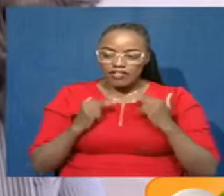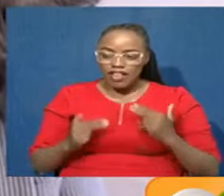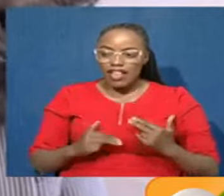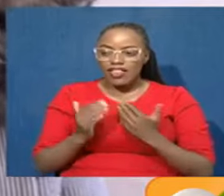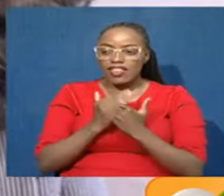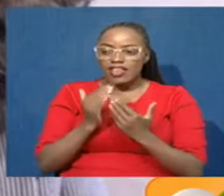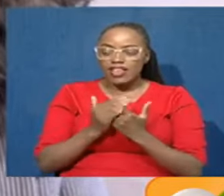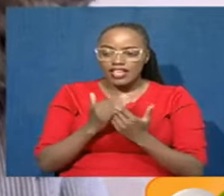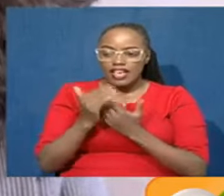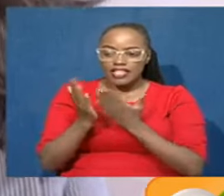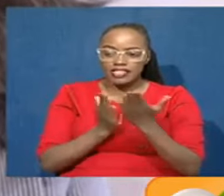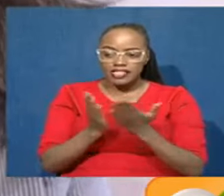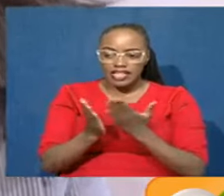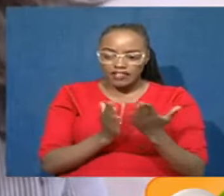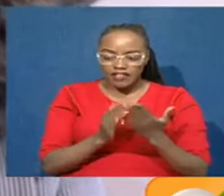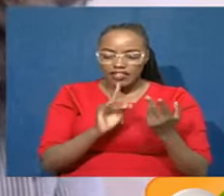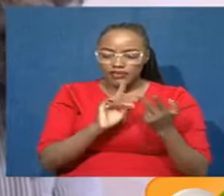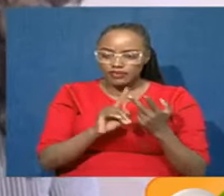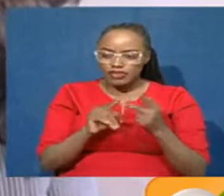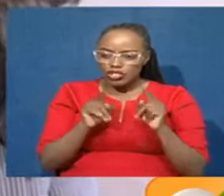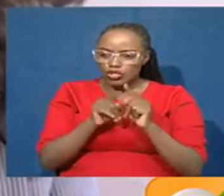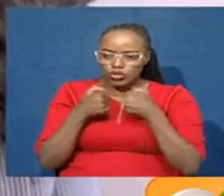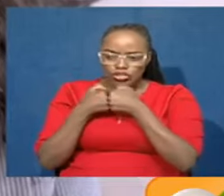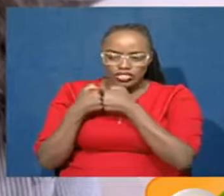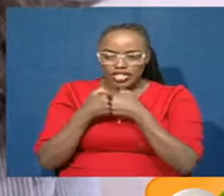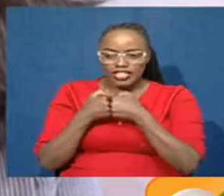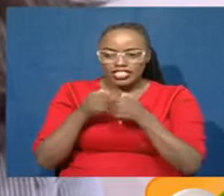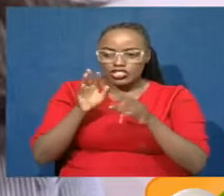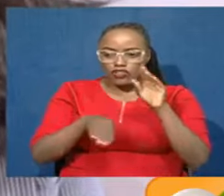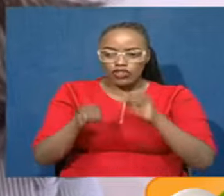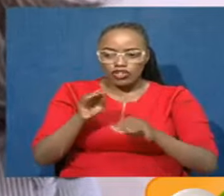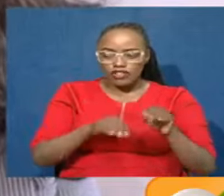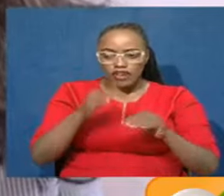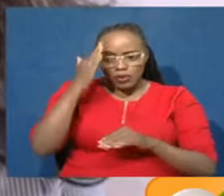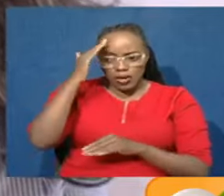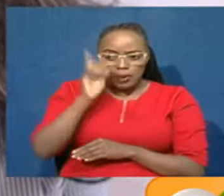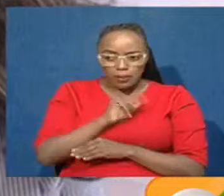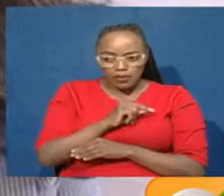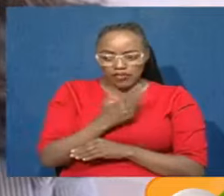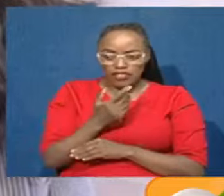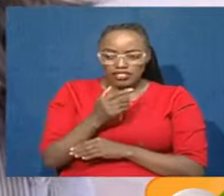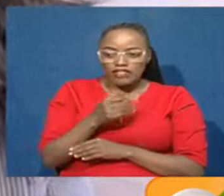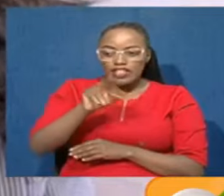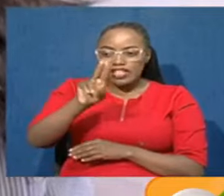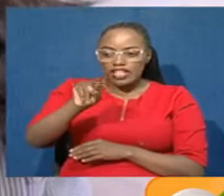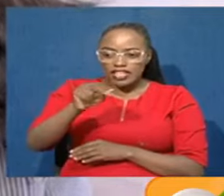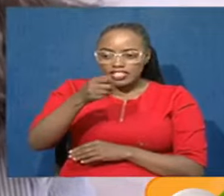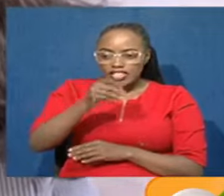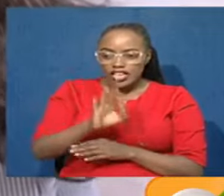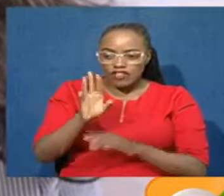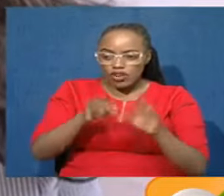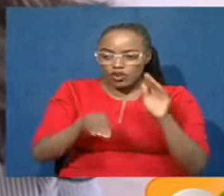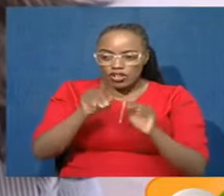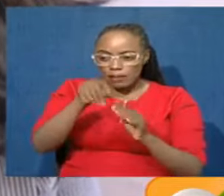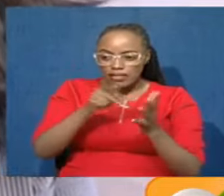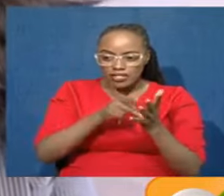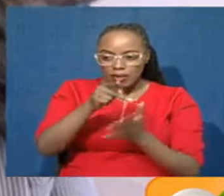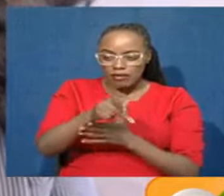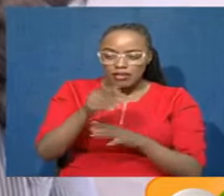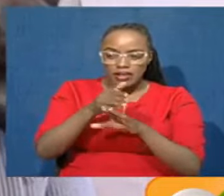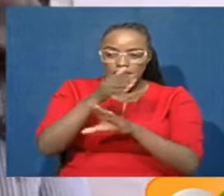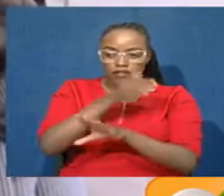services. There was also the challenge of contributions. As we know, under the defunct NHIF, contributions had to be paid